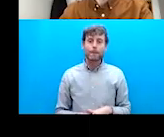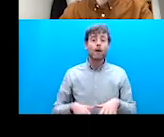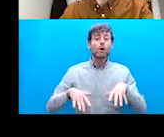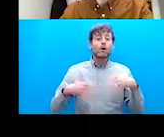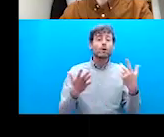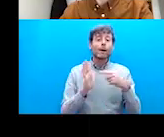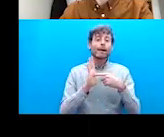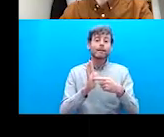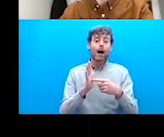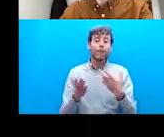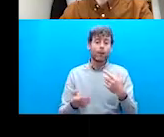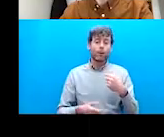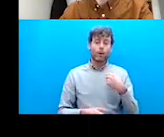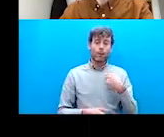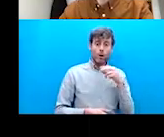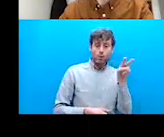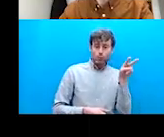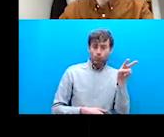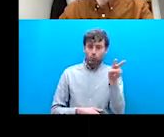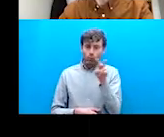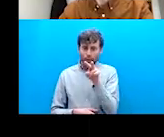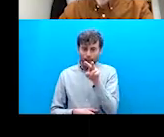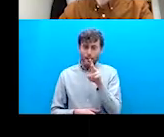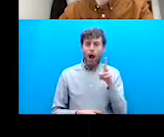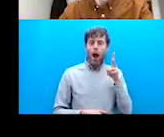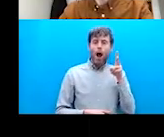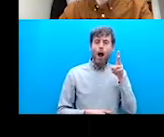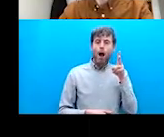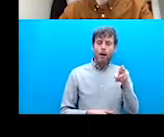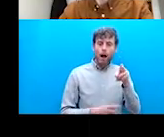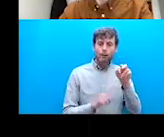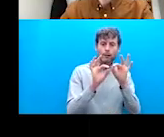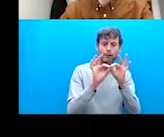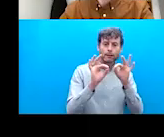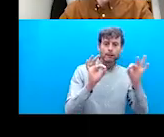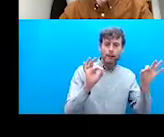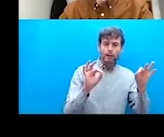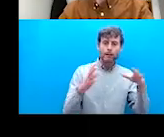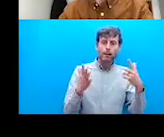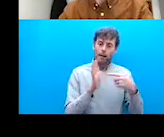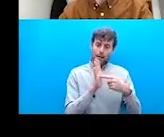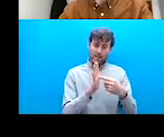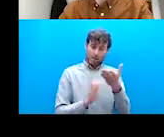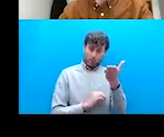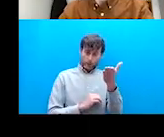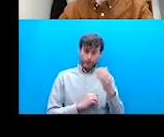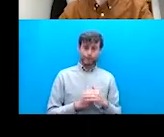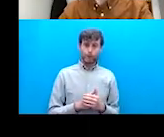cut sentences in which the adjective and noun, in this case, bråkete, noisy,